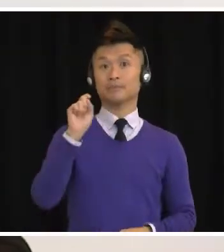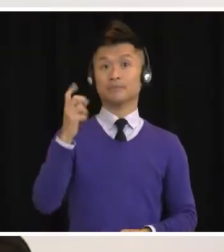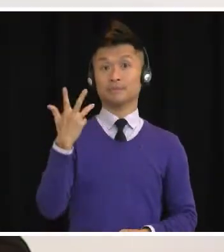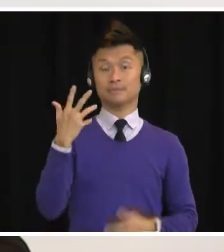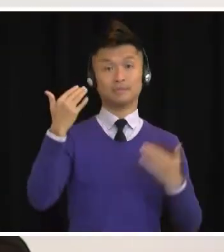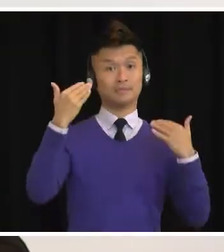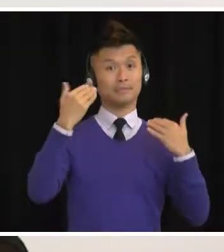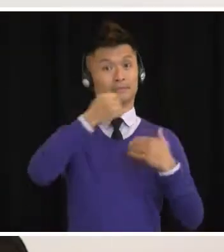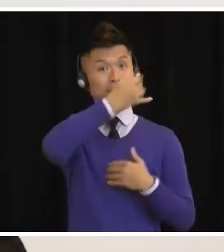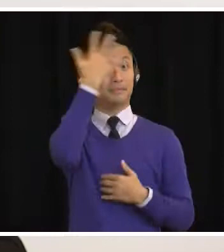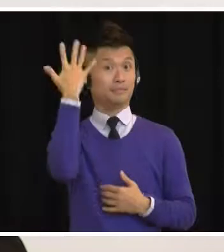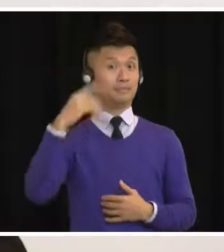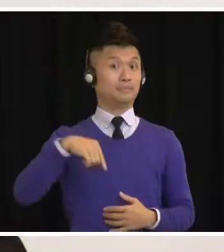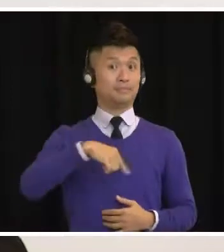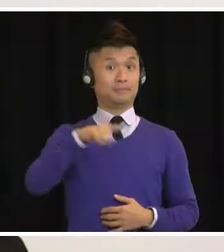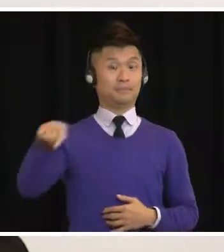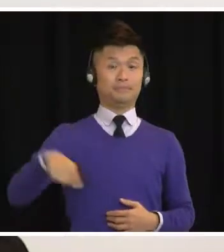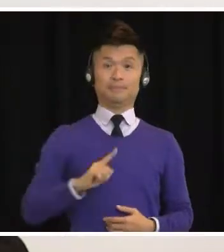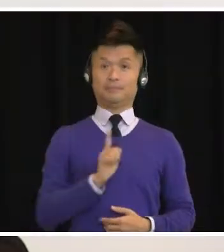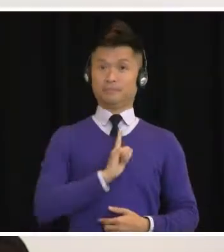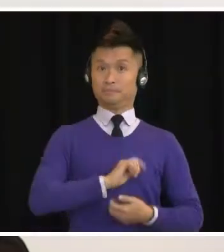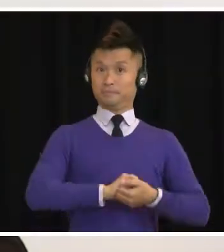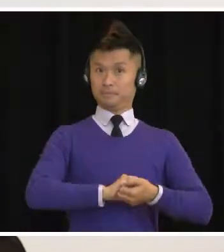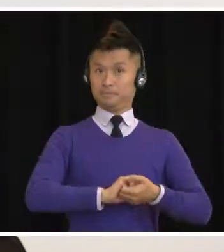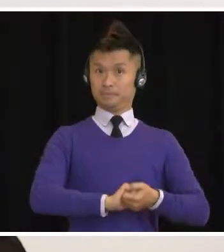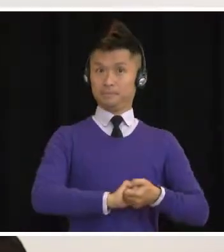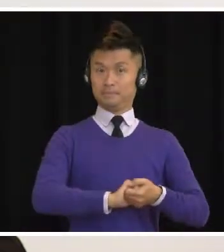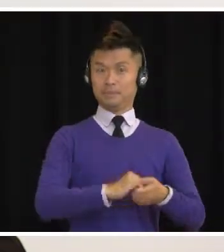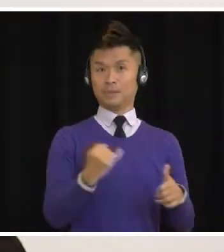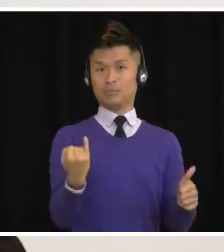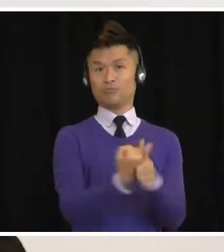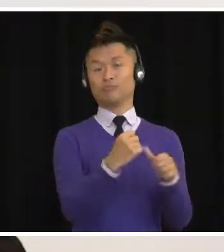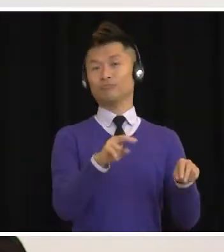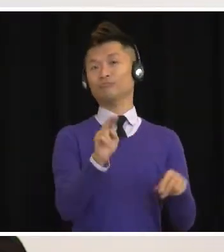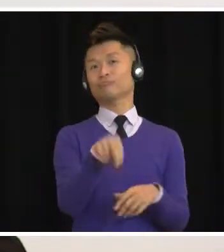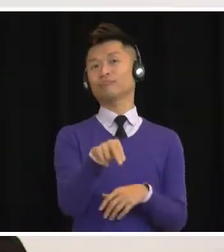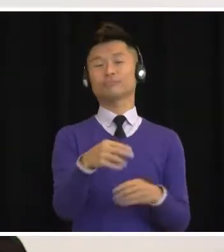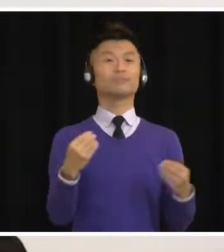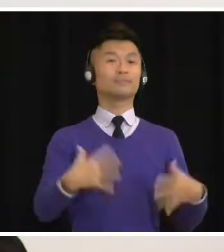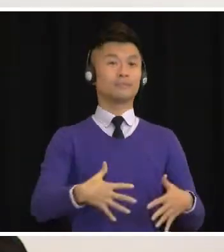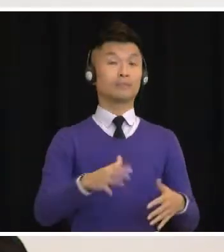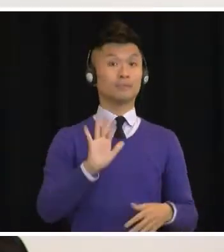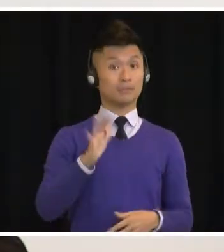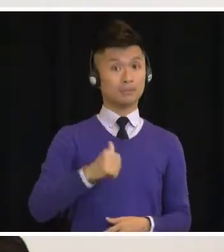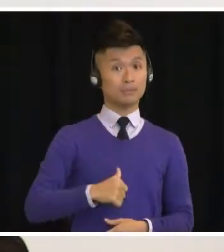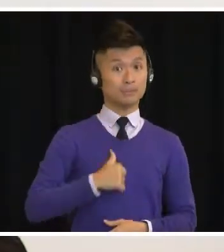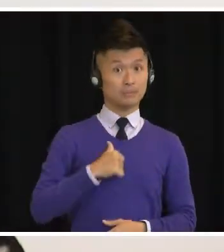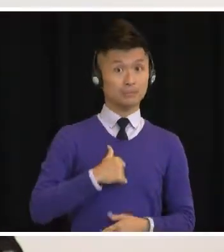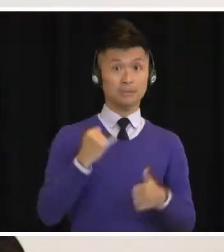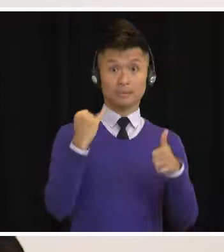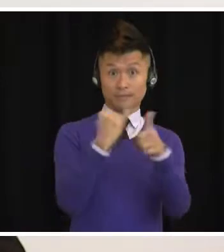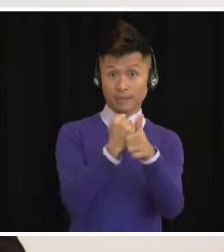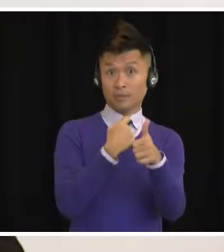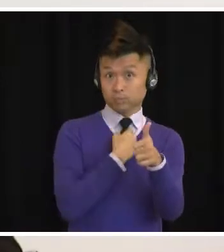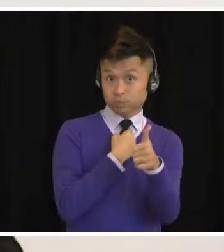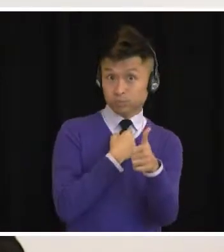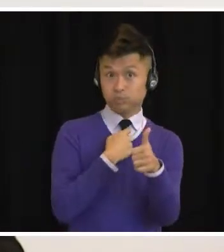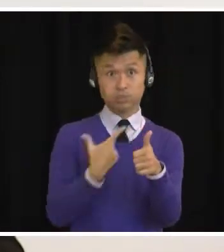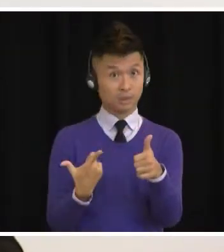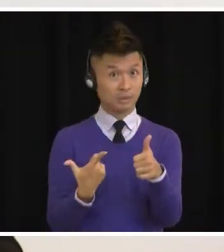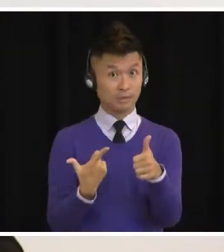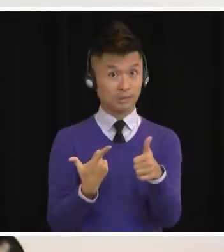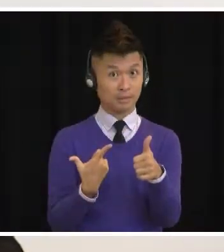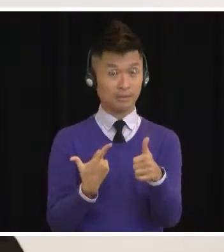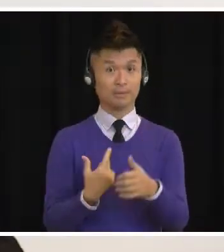married. This was on the most difficult decision that a person can